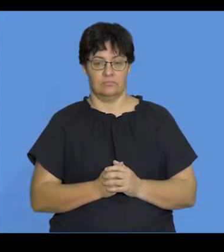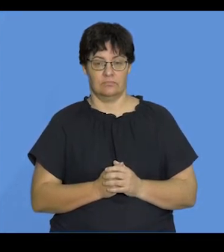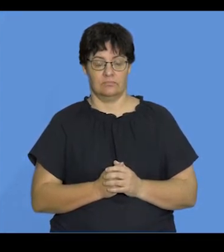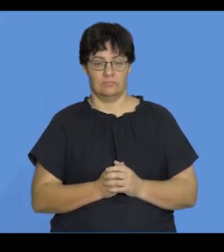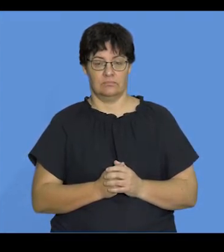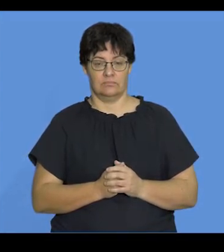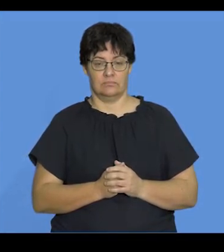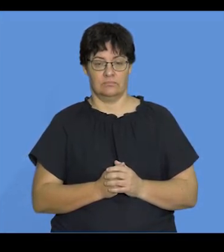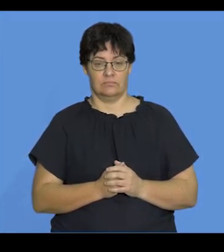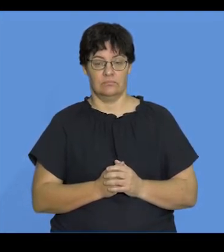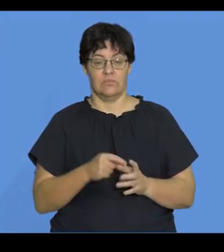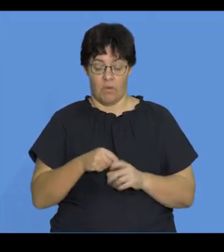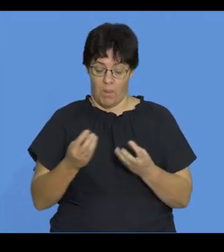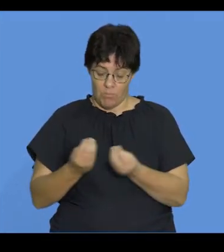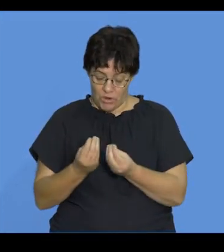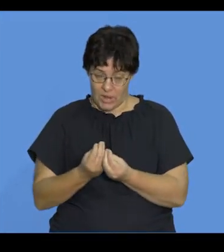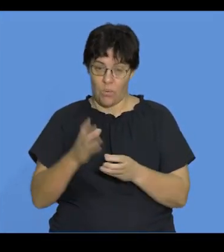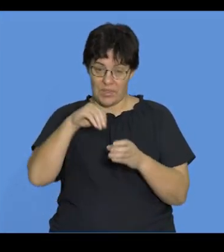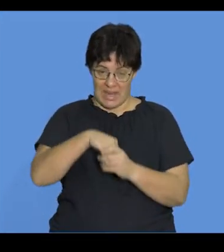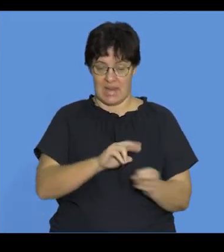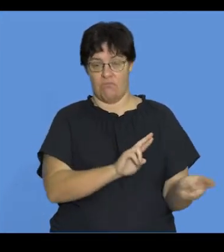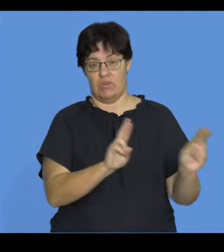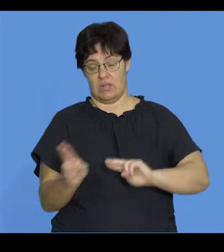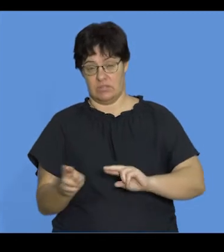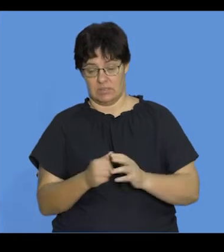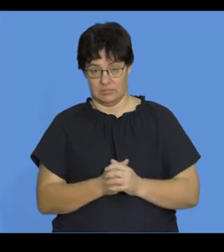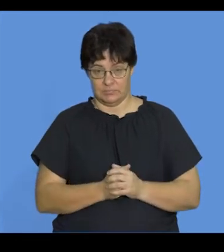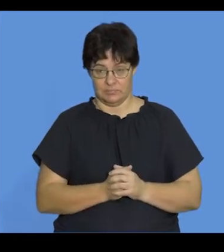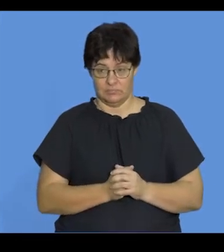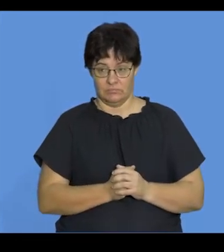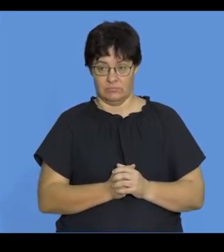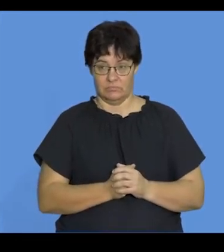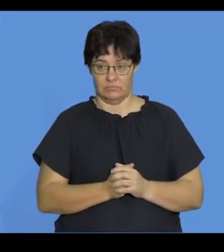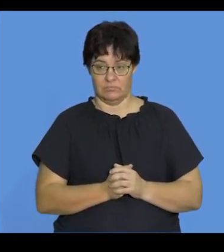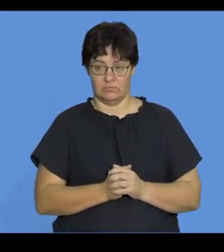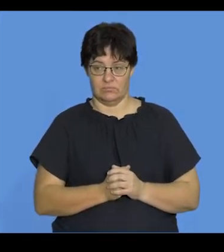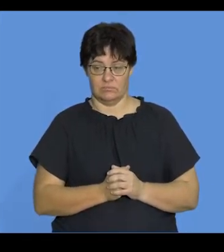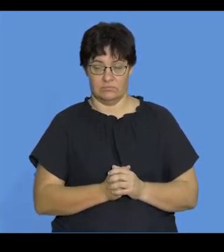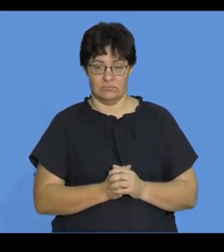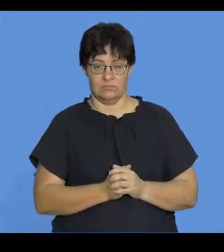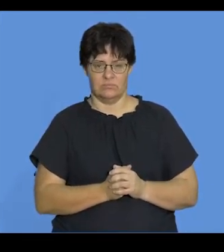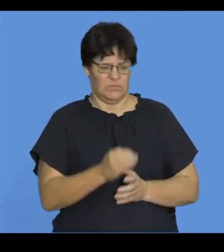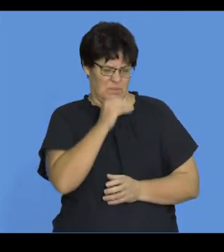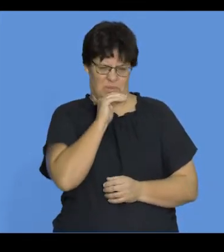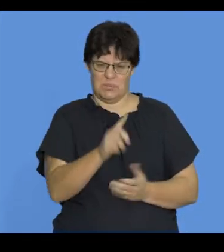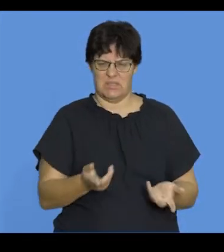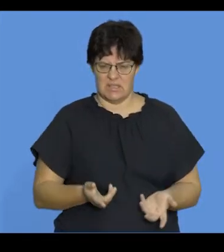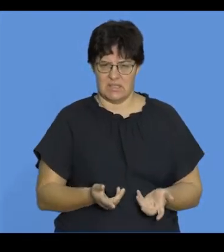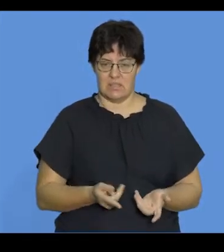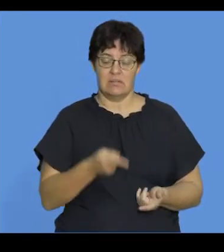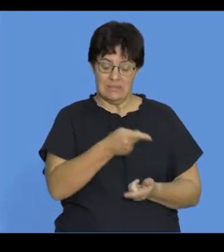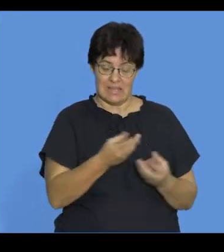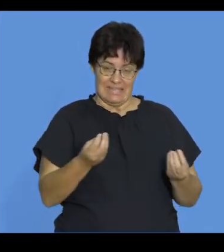Of product in a reaction, okay? So in other words, we are saying that this is